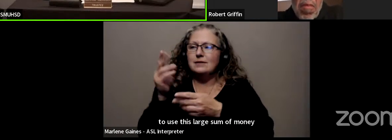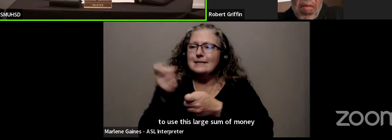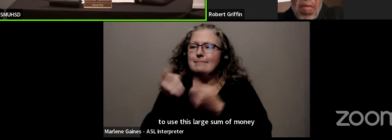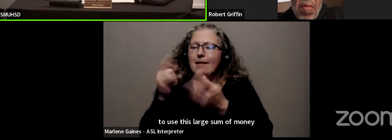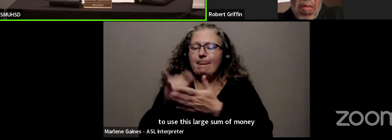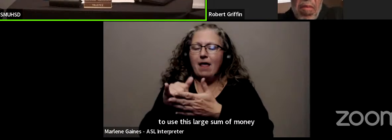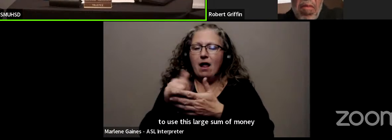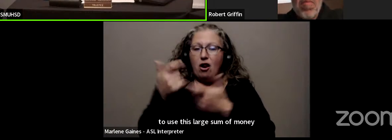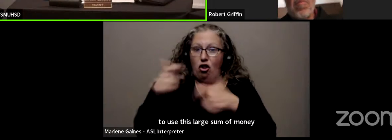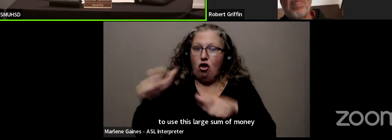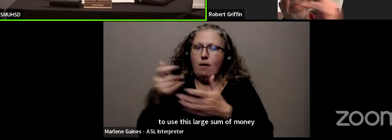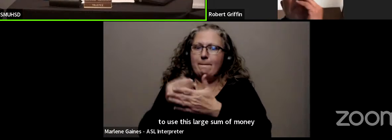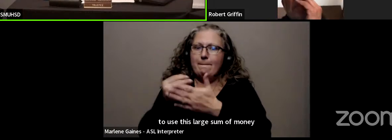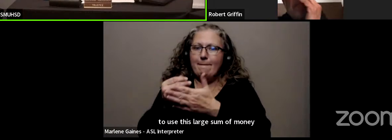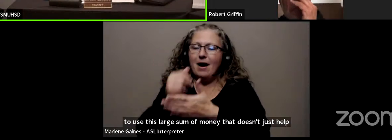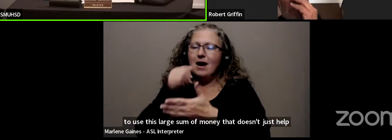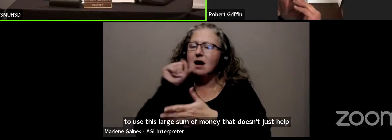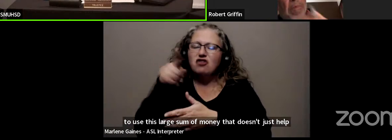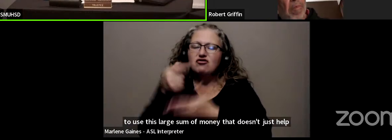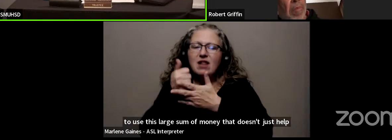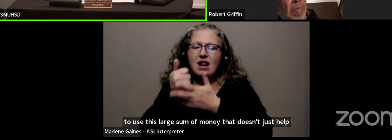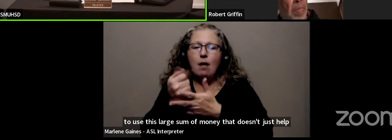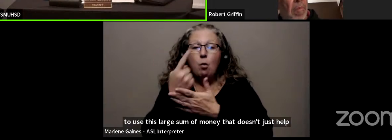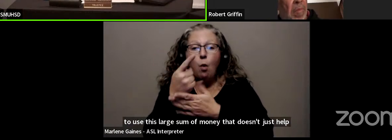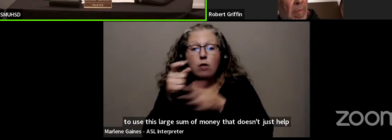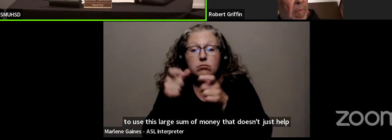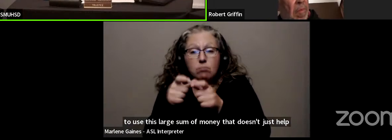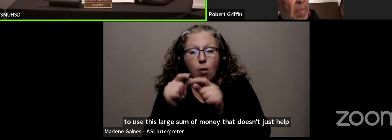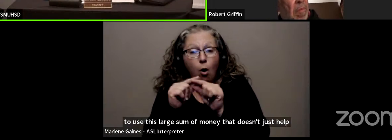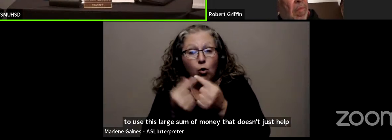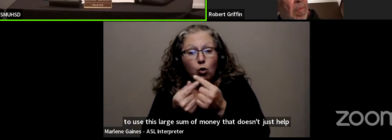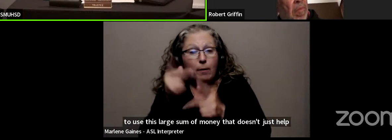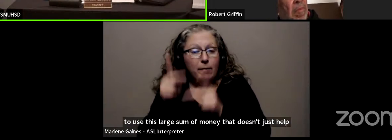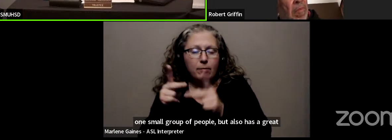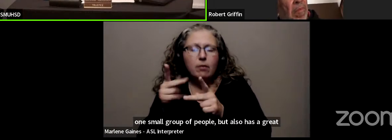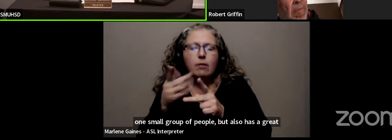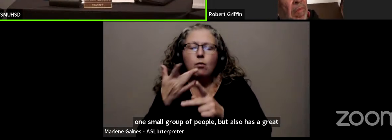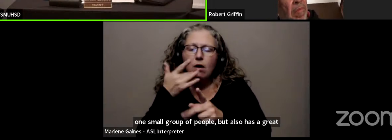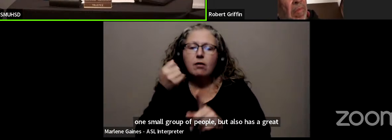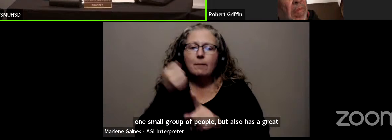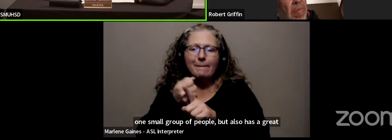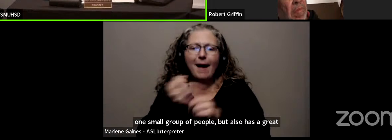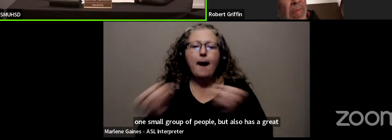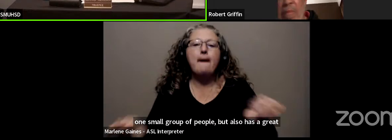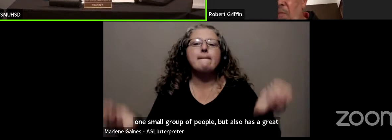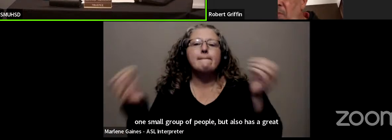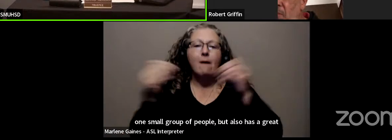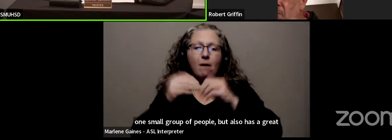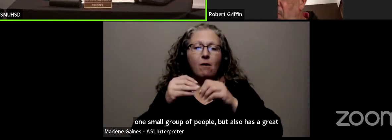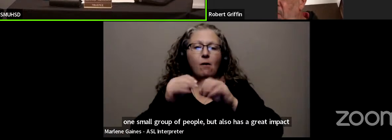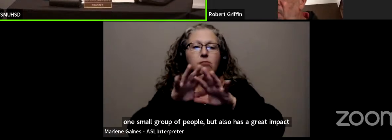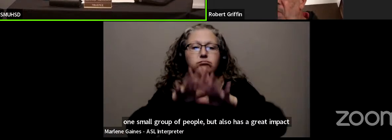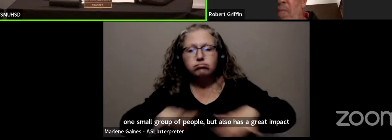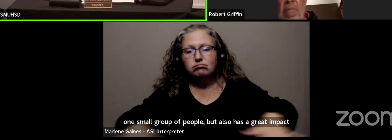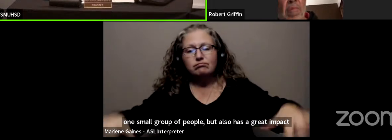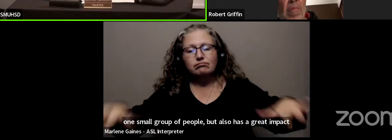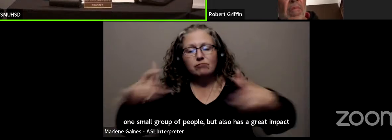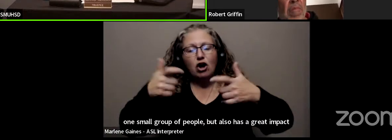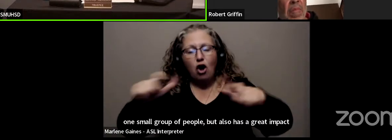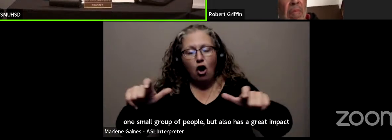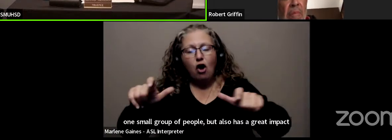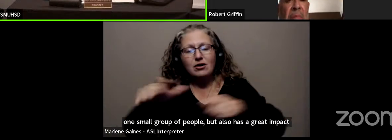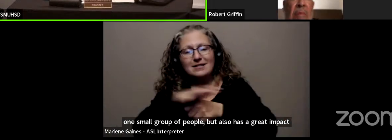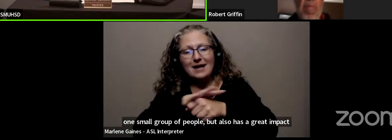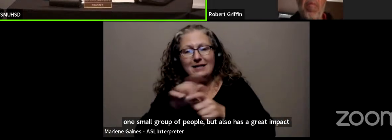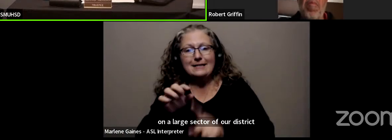just help one small group of people, but also has a great impact on a large sector of our district,